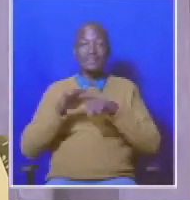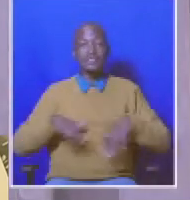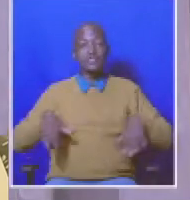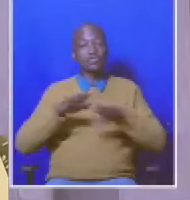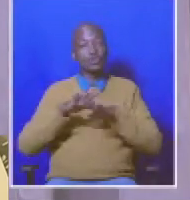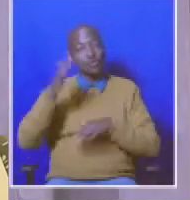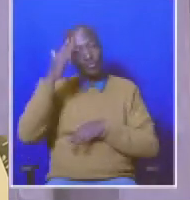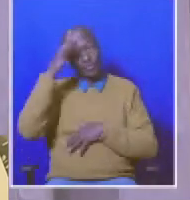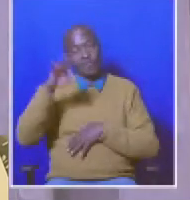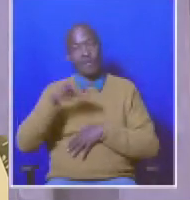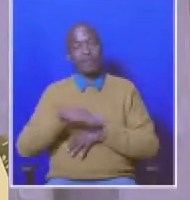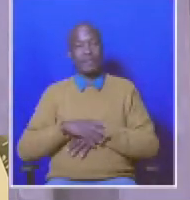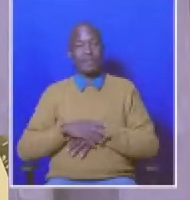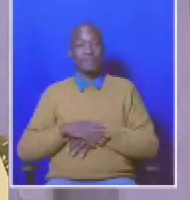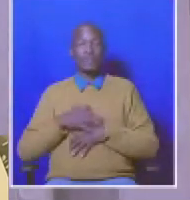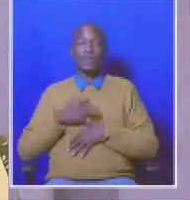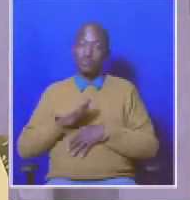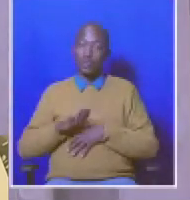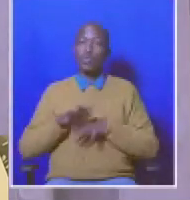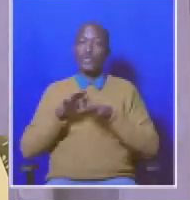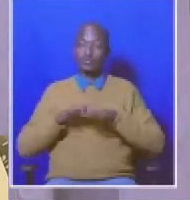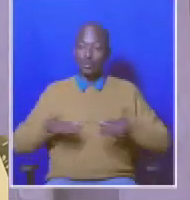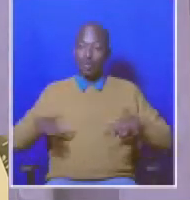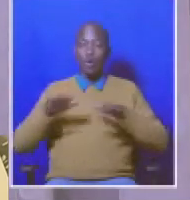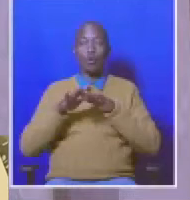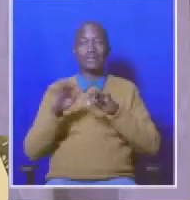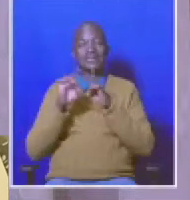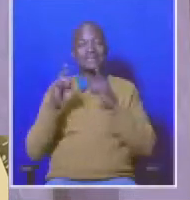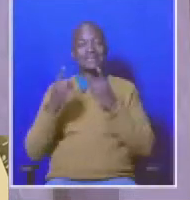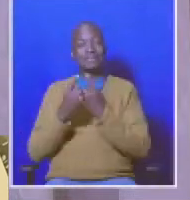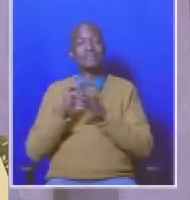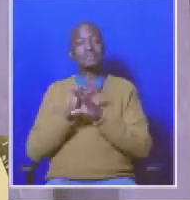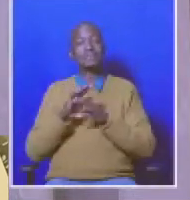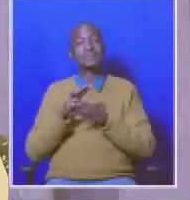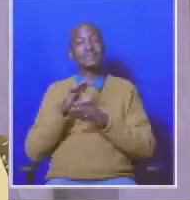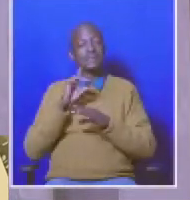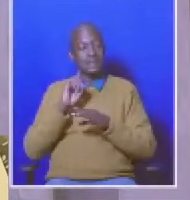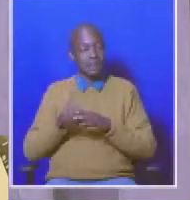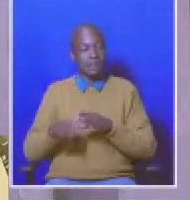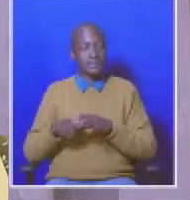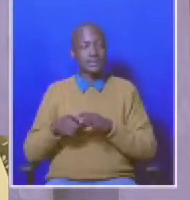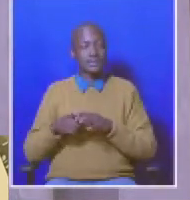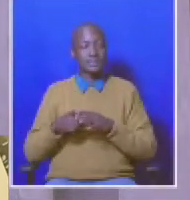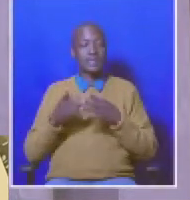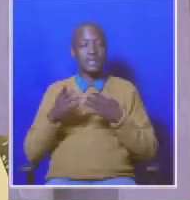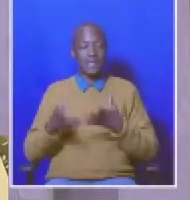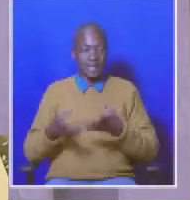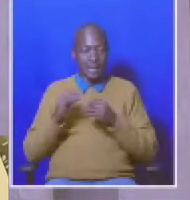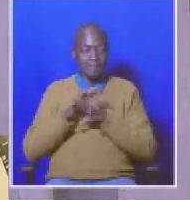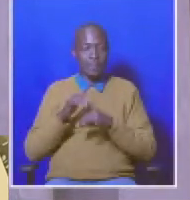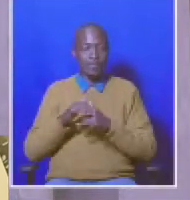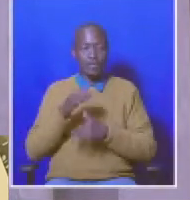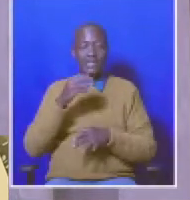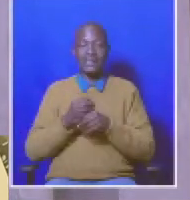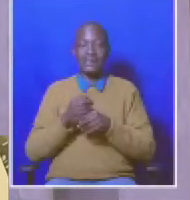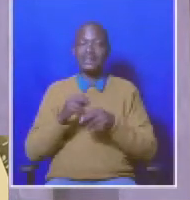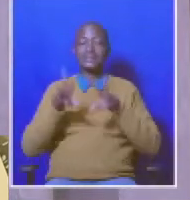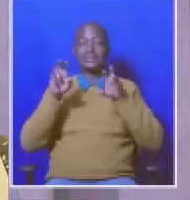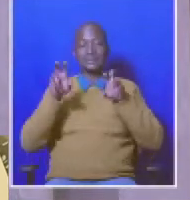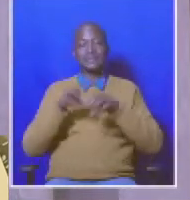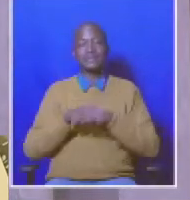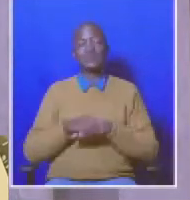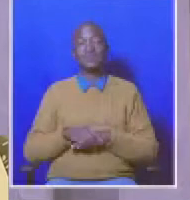we want all the departments to be able to do that, but come up with additional measures. So the